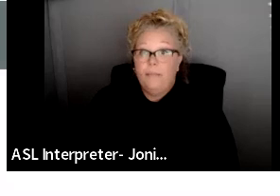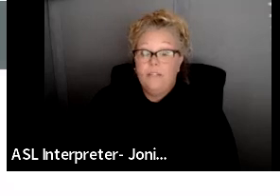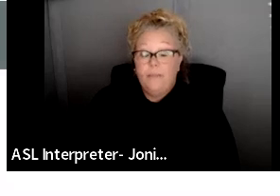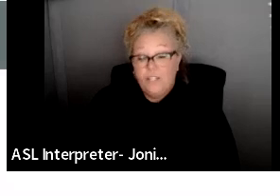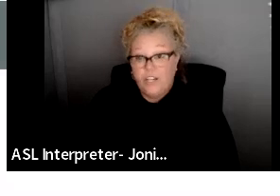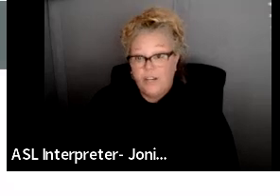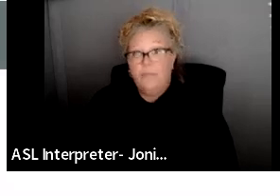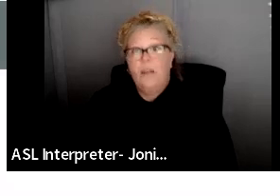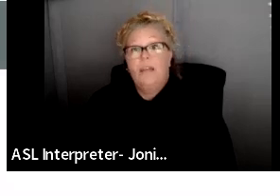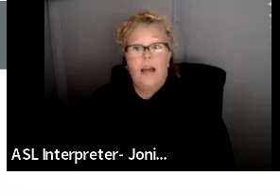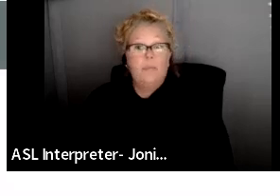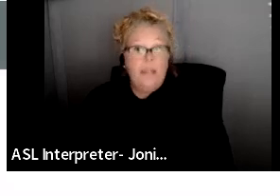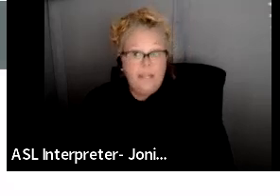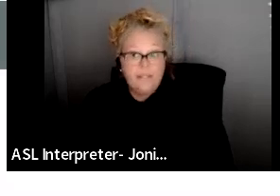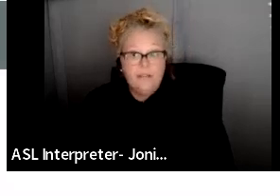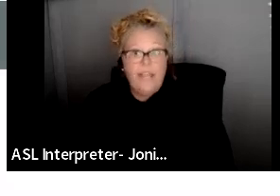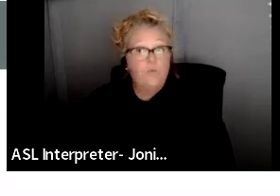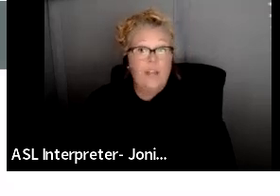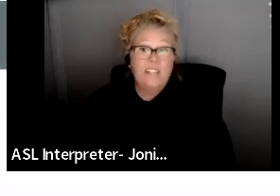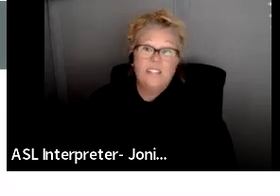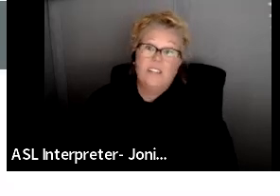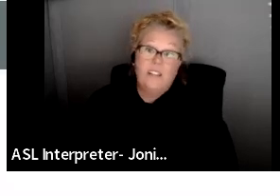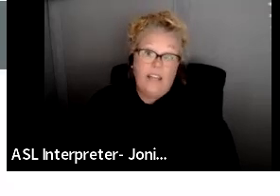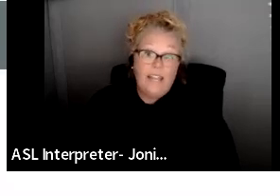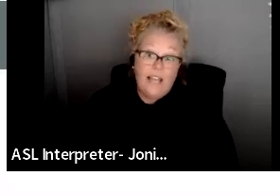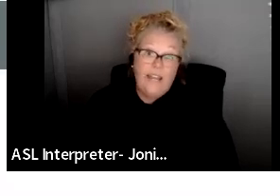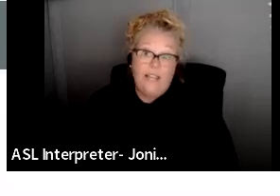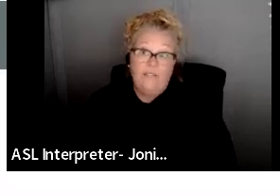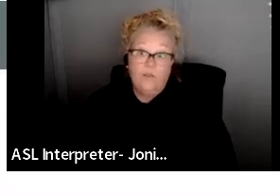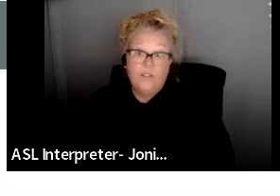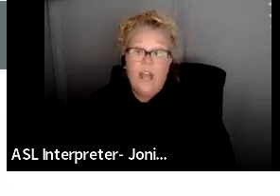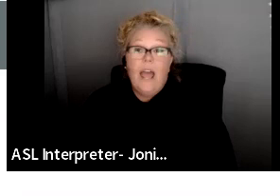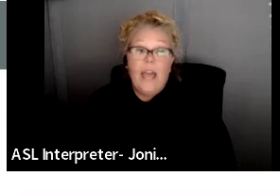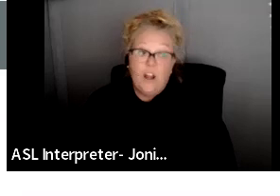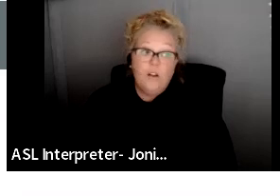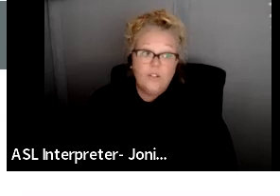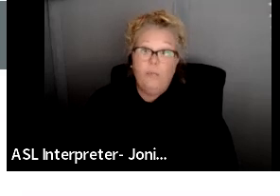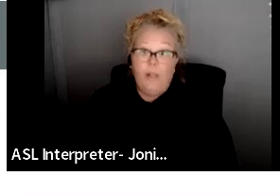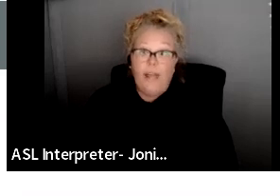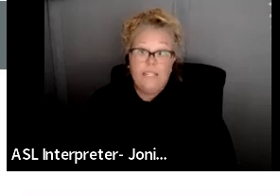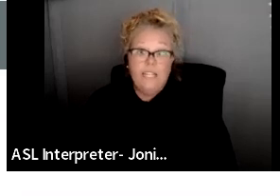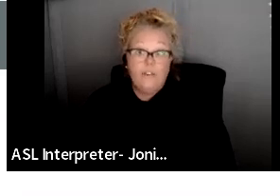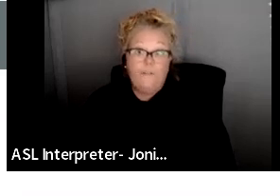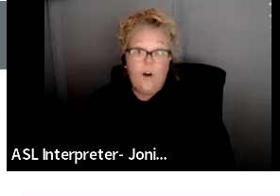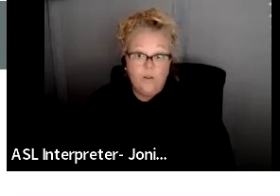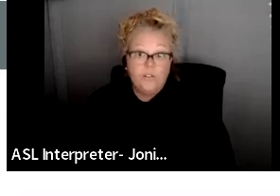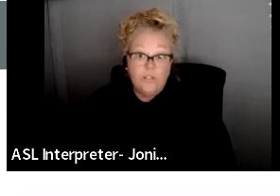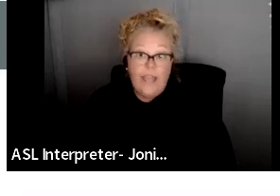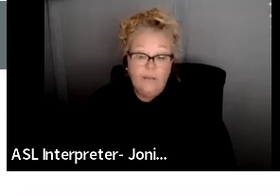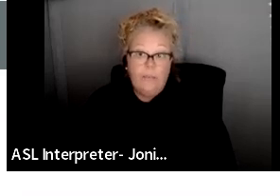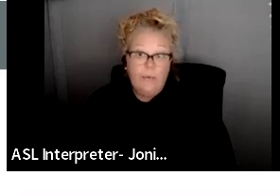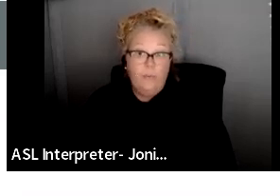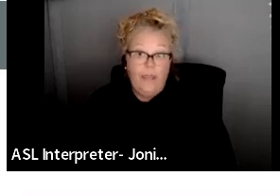to dementia, diabetes, it raises the anxiety levels, and it also plays into